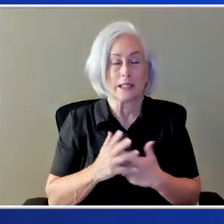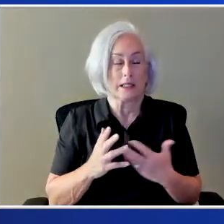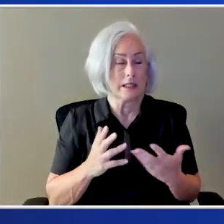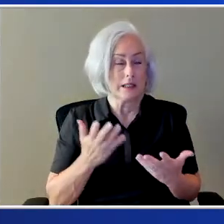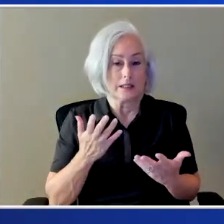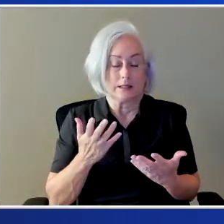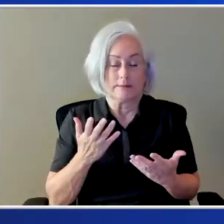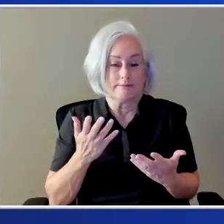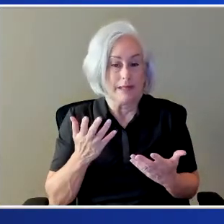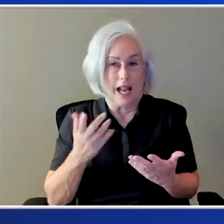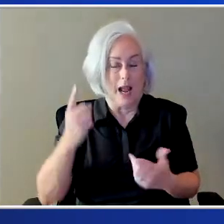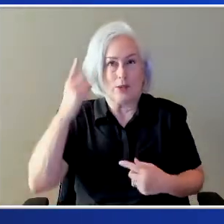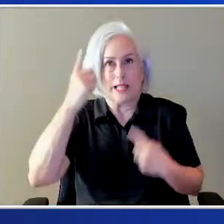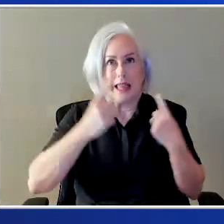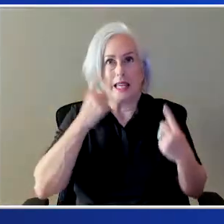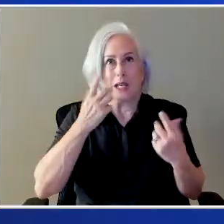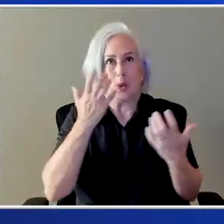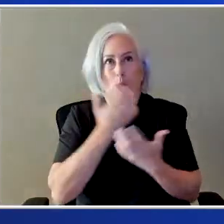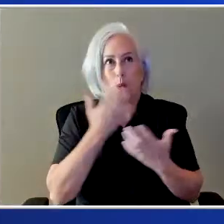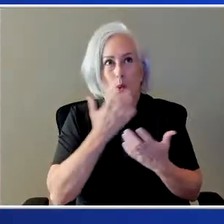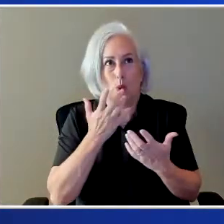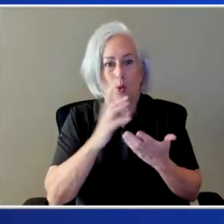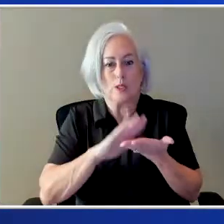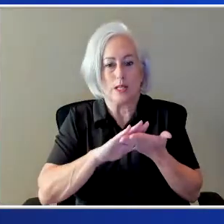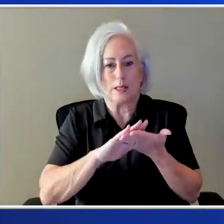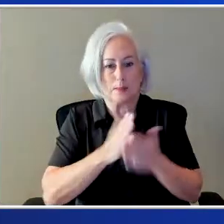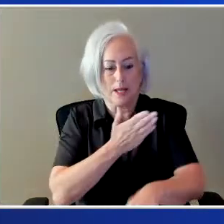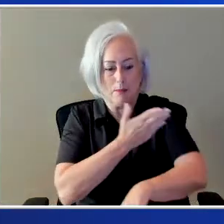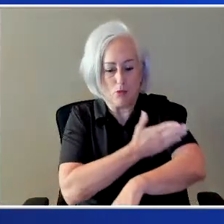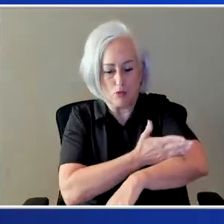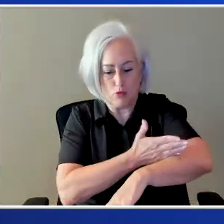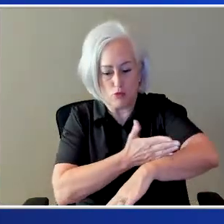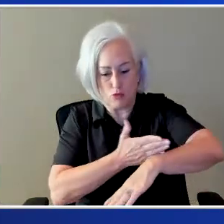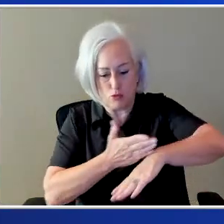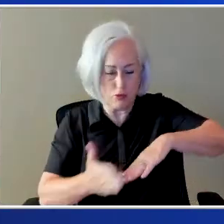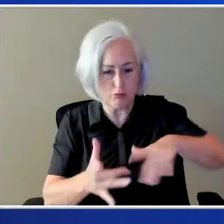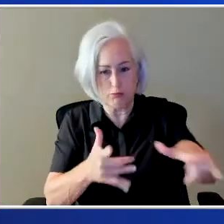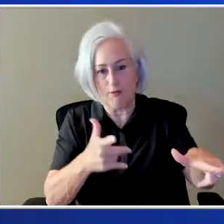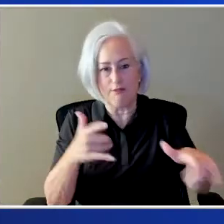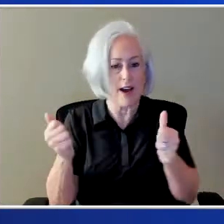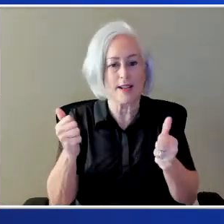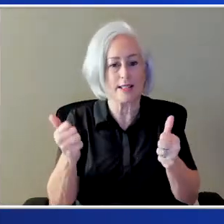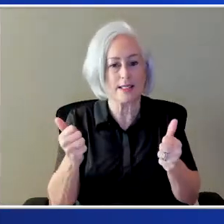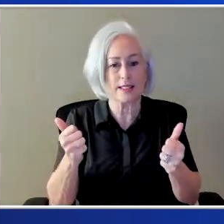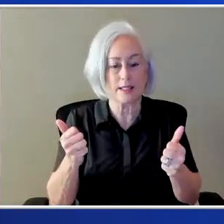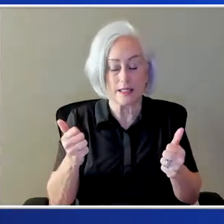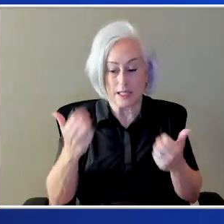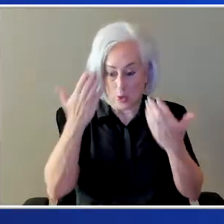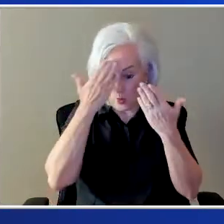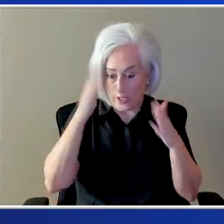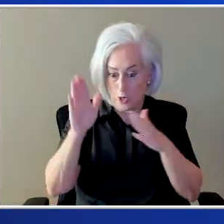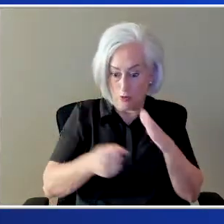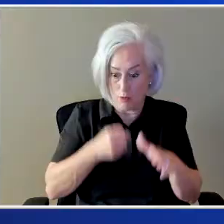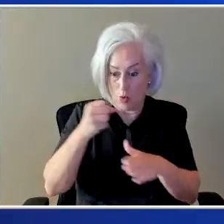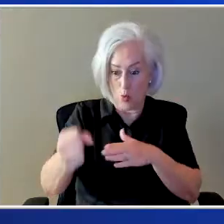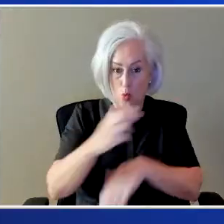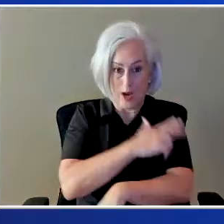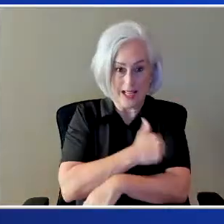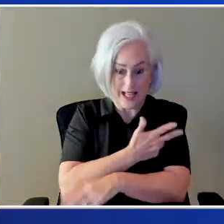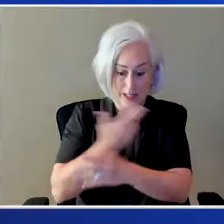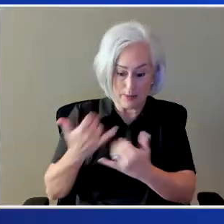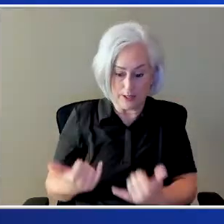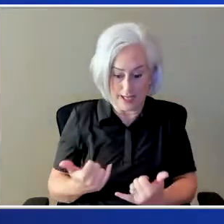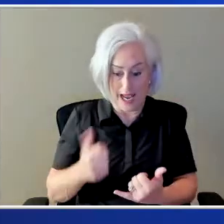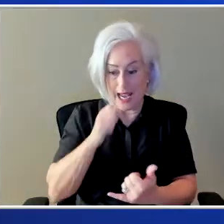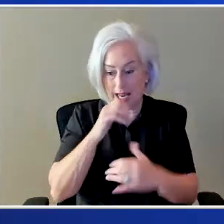how fast he progressed. I'm like, we didn't even realize he was going to be admitted when we came in today, let alone be sent to Kansas City, to